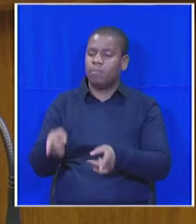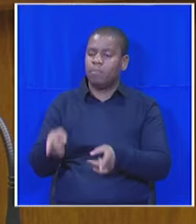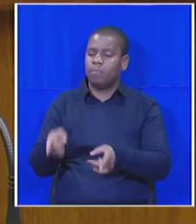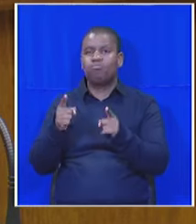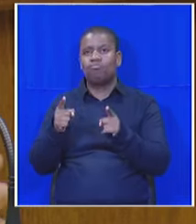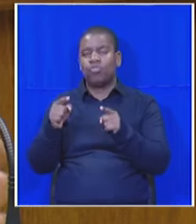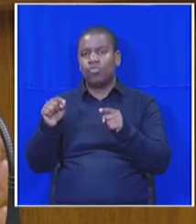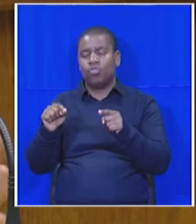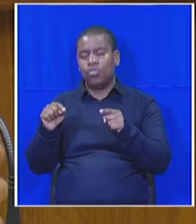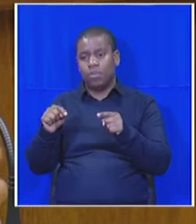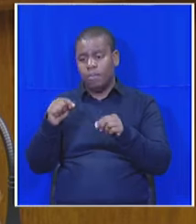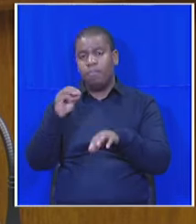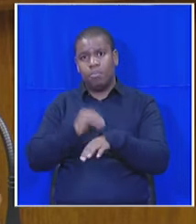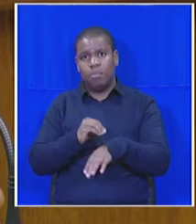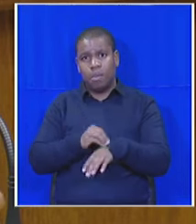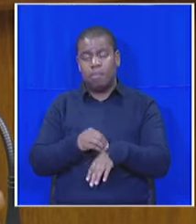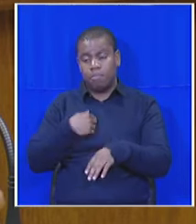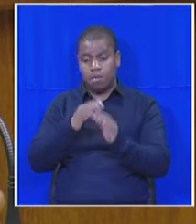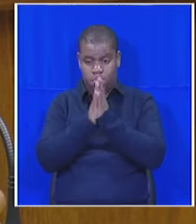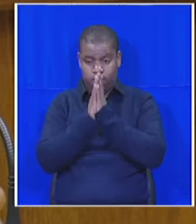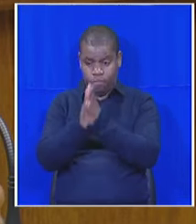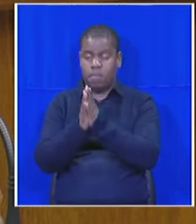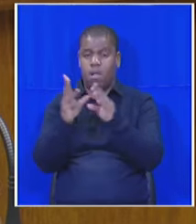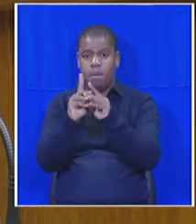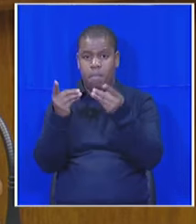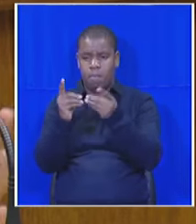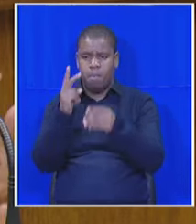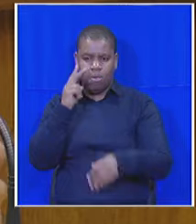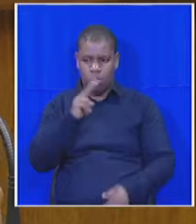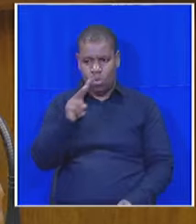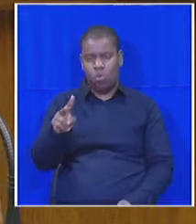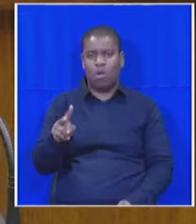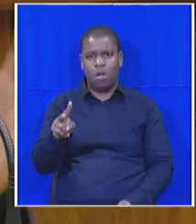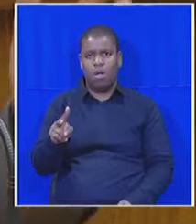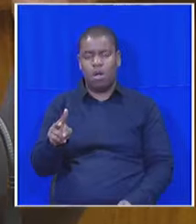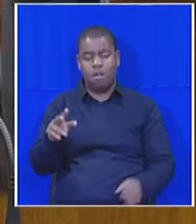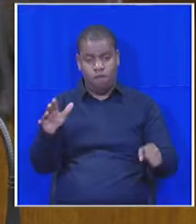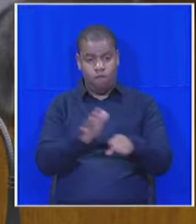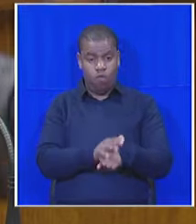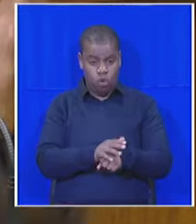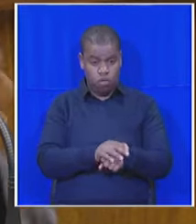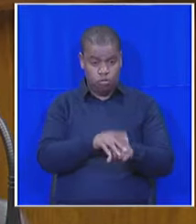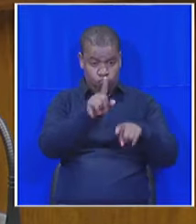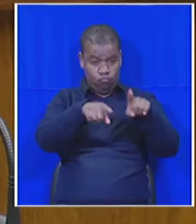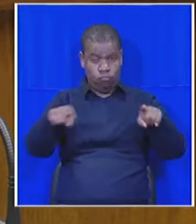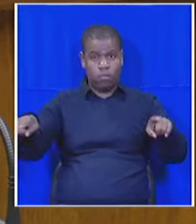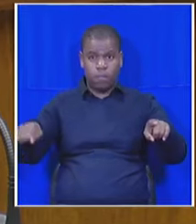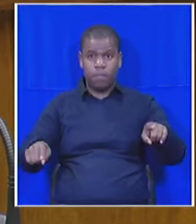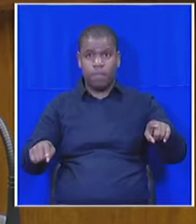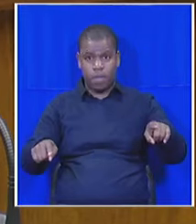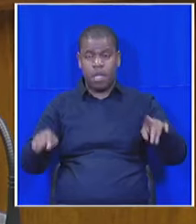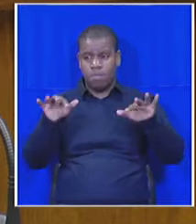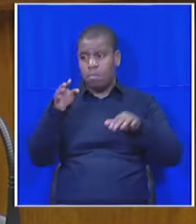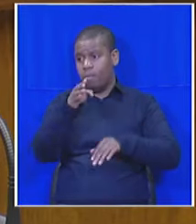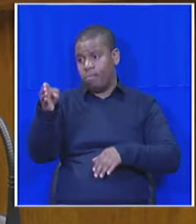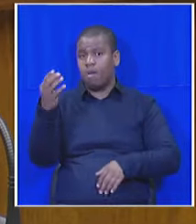challenges. And I want to urge the department to look at this holistically, the different challenges our people face in those